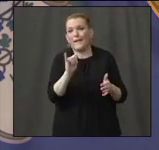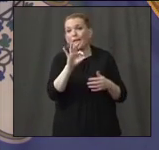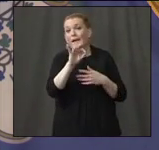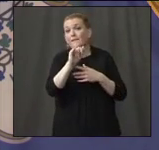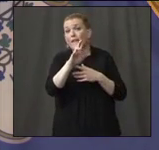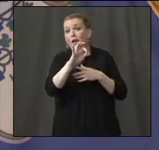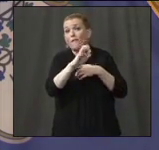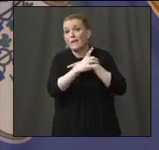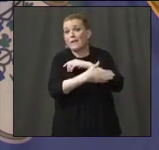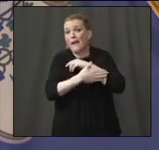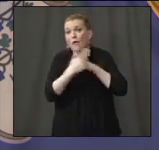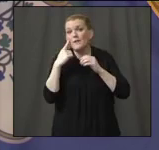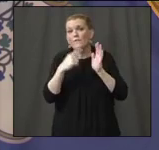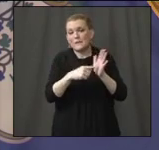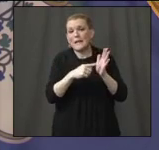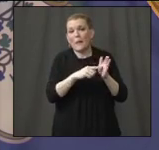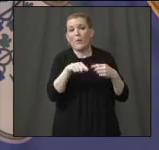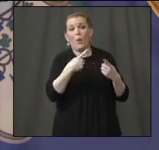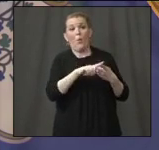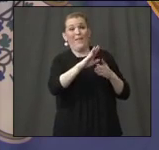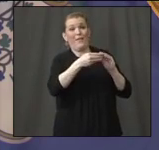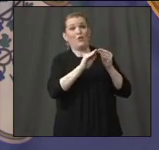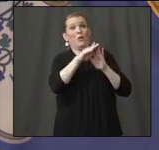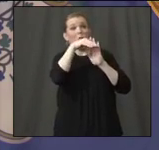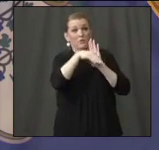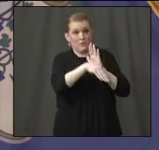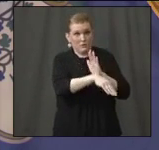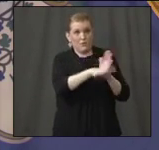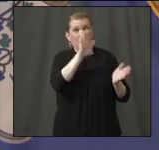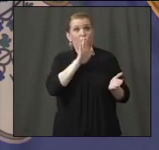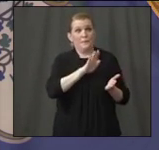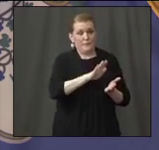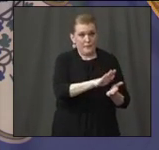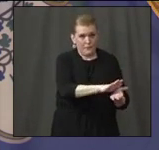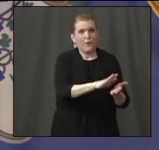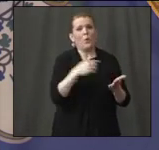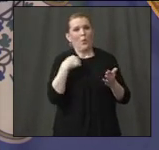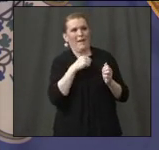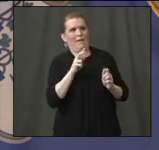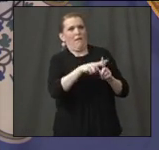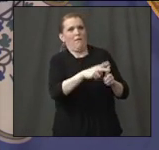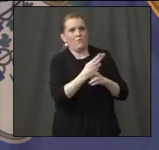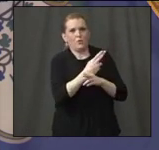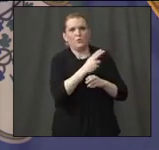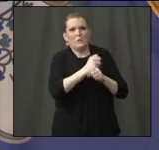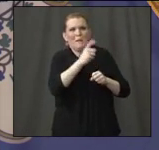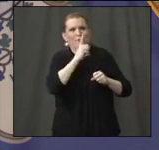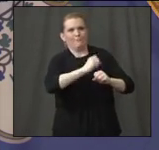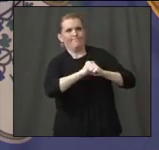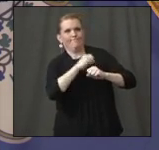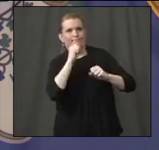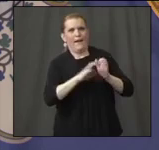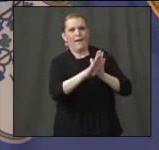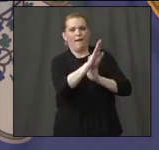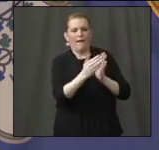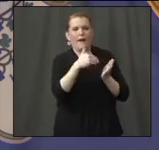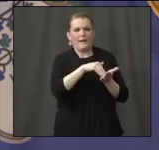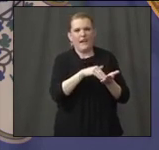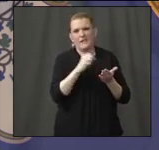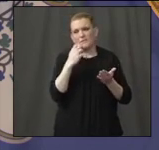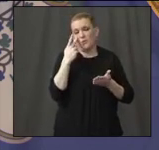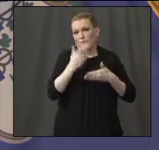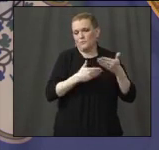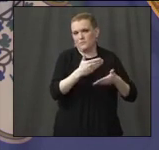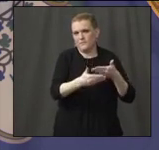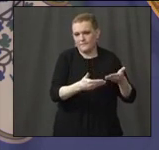out. And I'll let you go, but one last thing. Are you looking at increasing staff, or is it just the